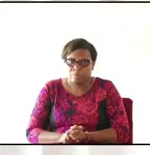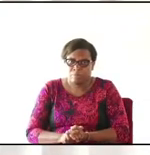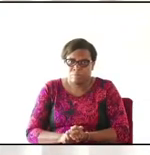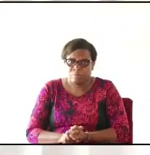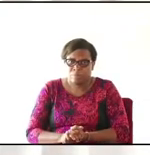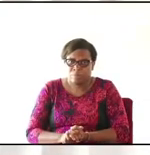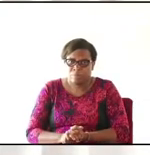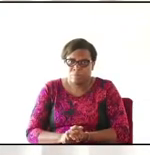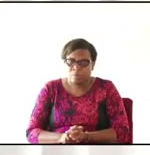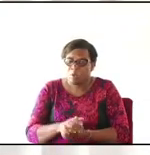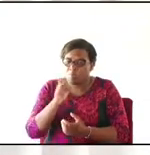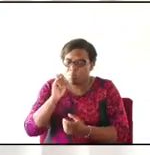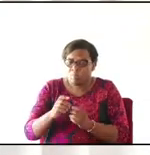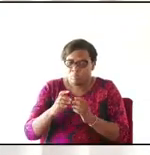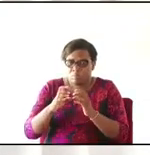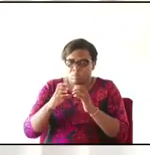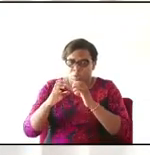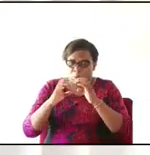communication.